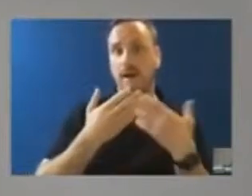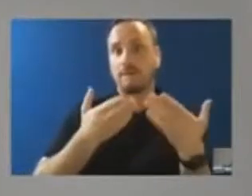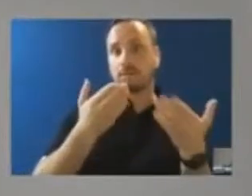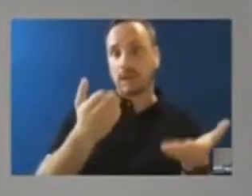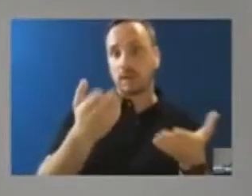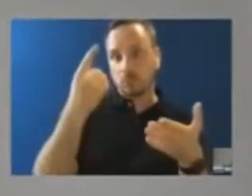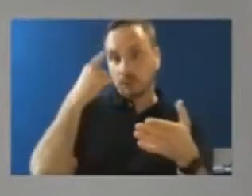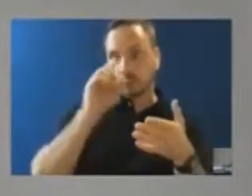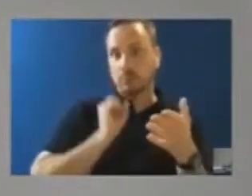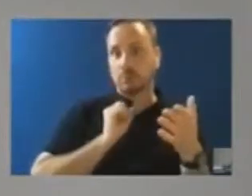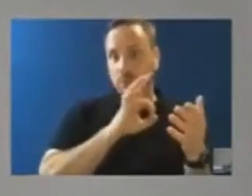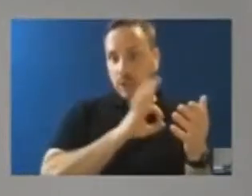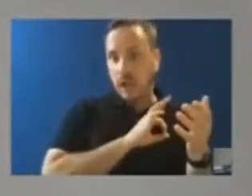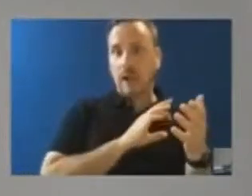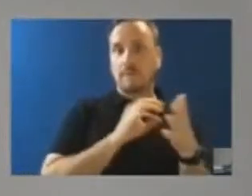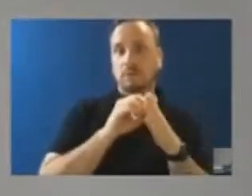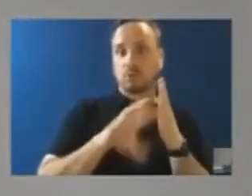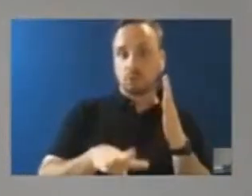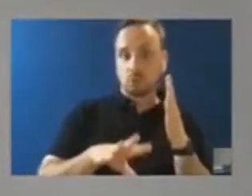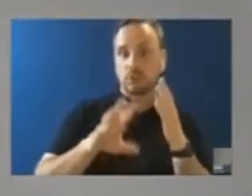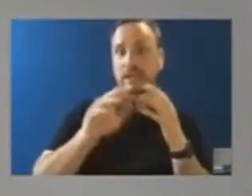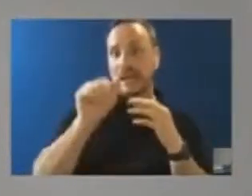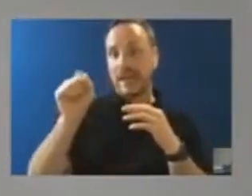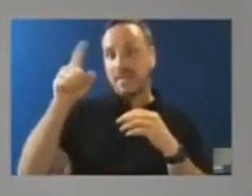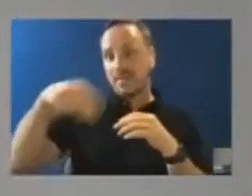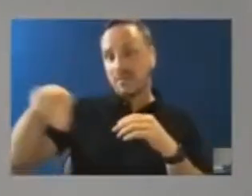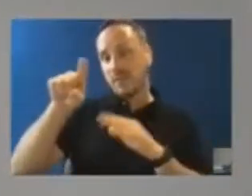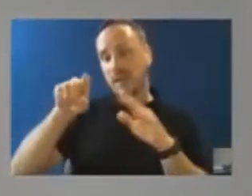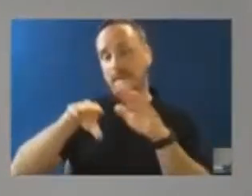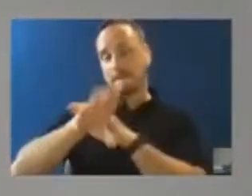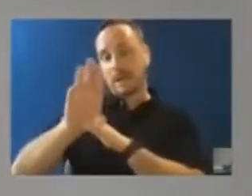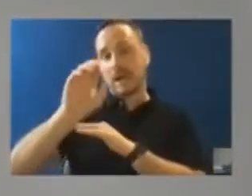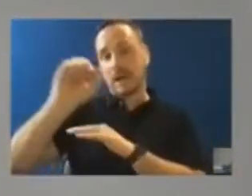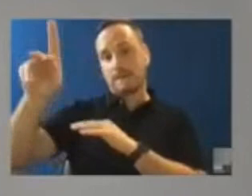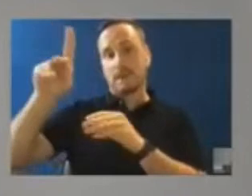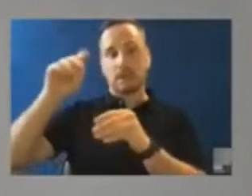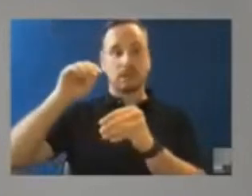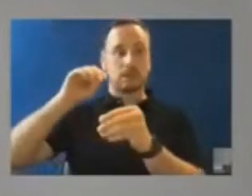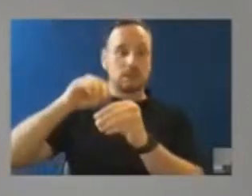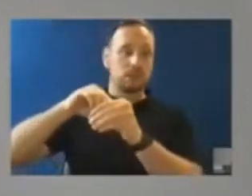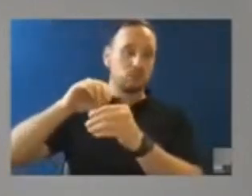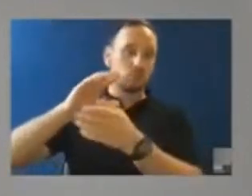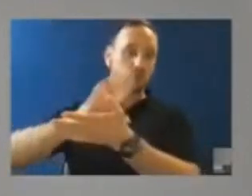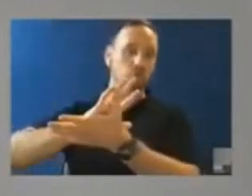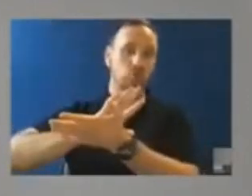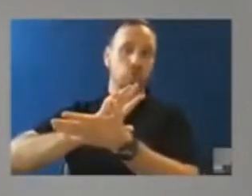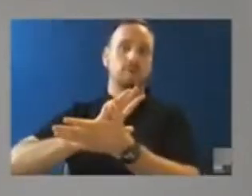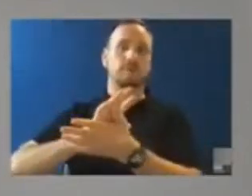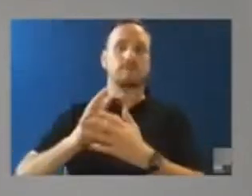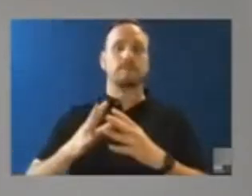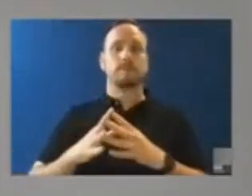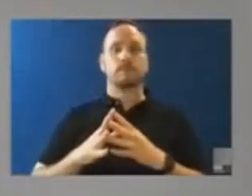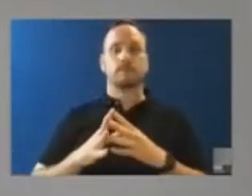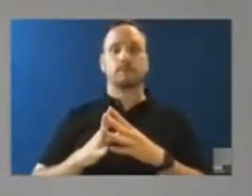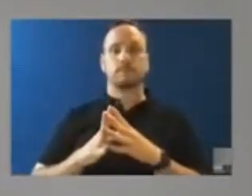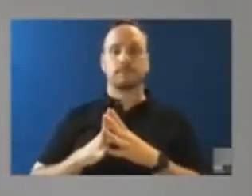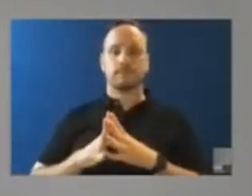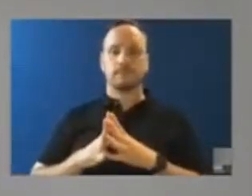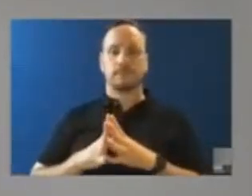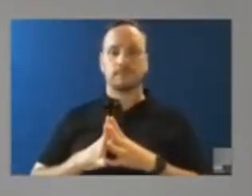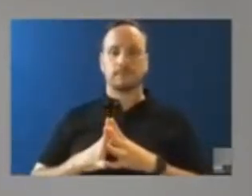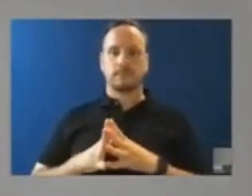back and re-enter into our buildings. Sorry, you must have already, thank you. You had already advanced,